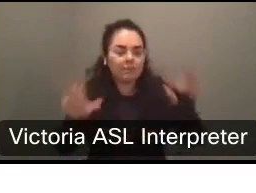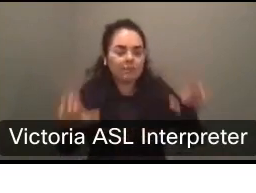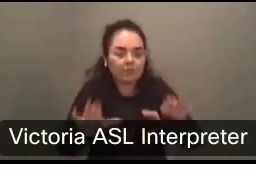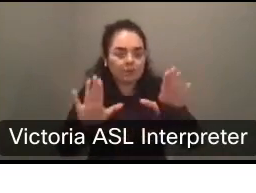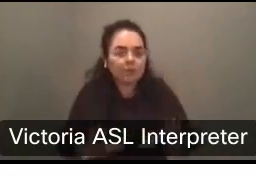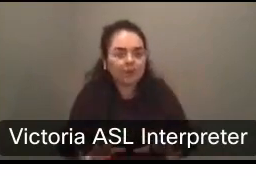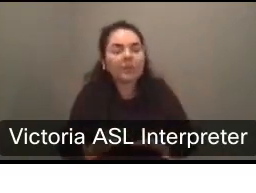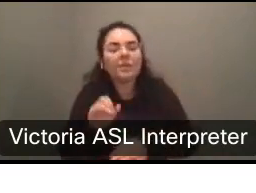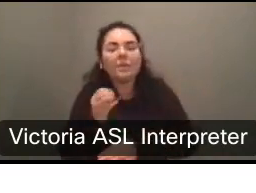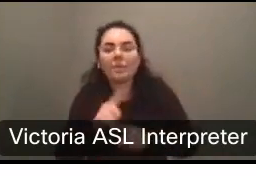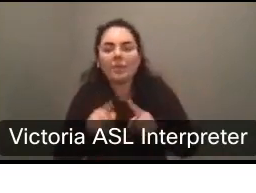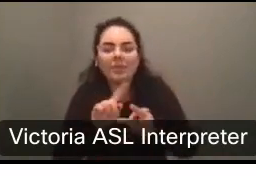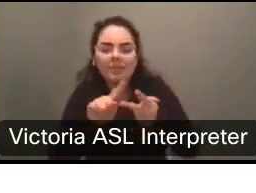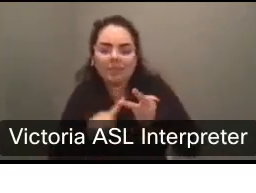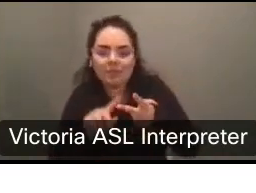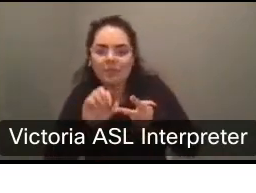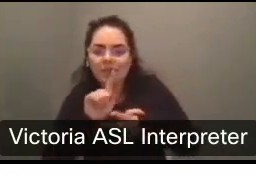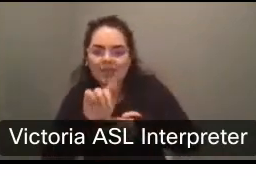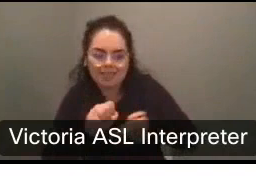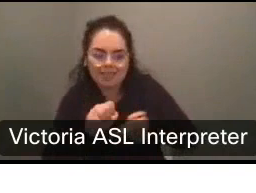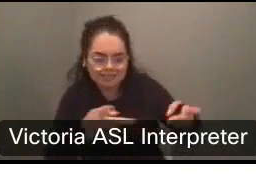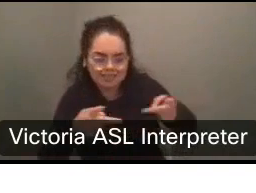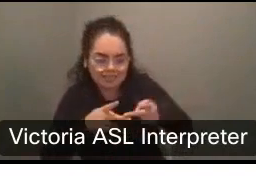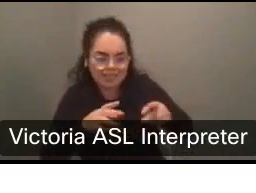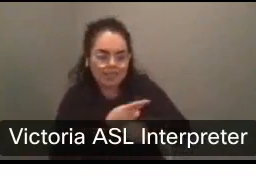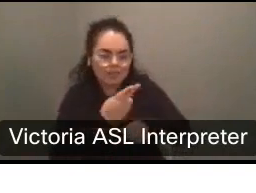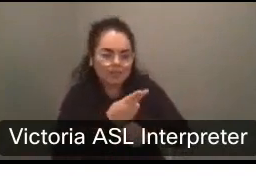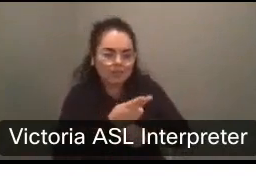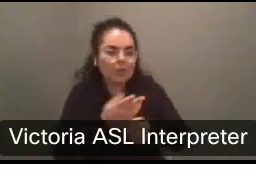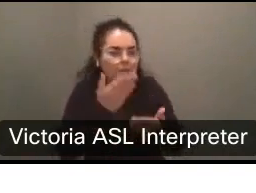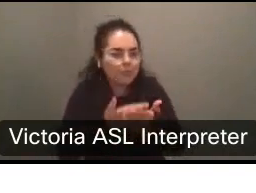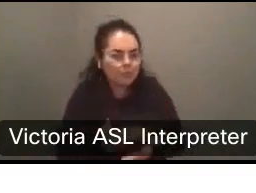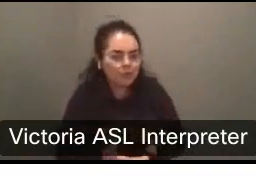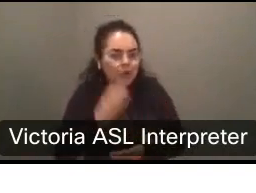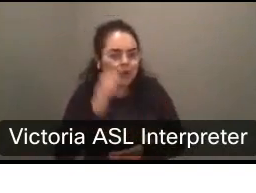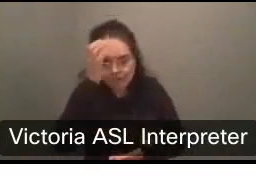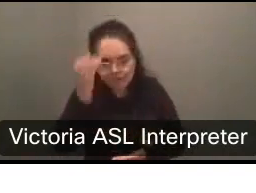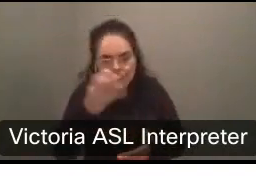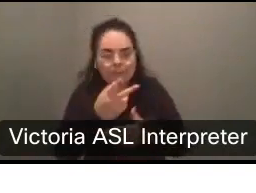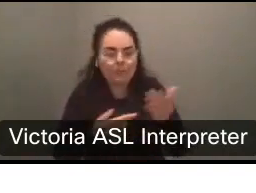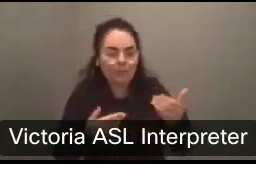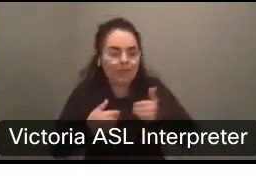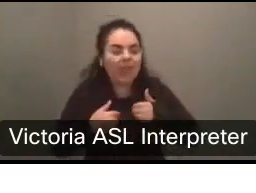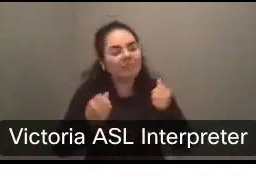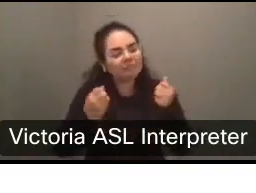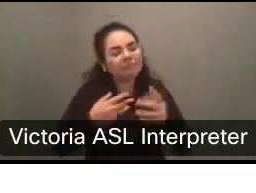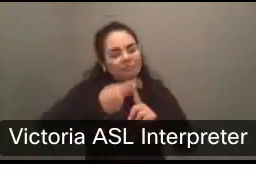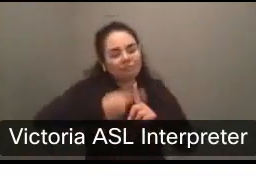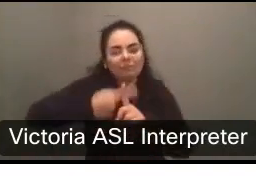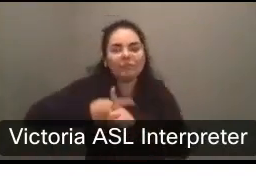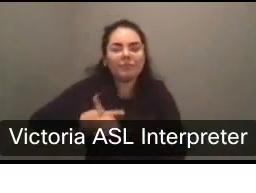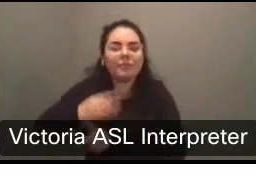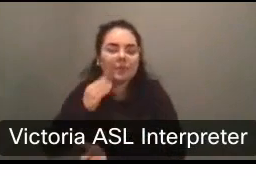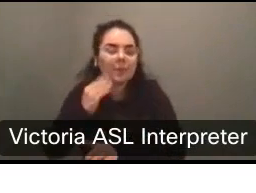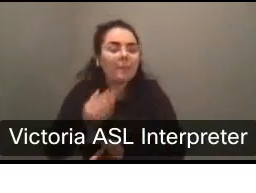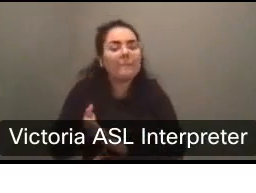that those are the 2 sites that went live, that used it as our proof of concept. So those both had several months of experience with this before our